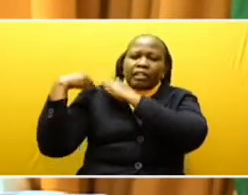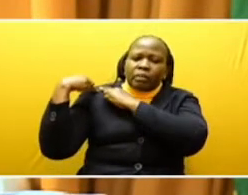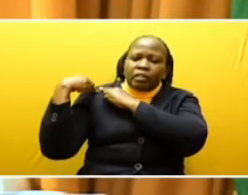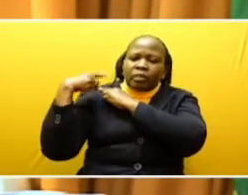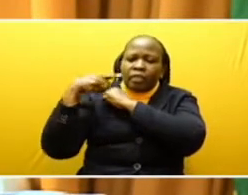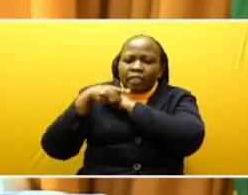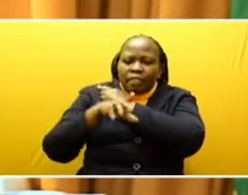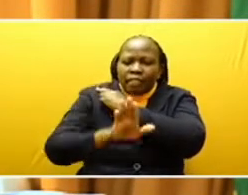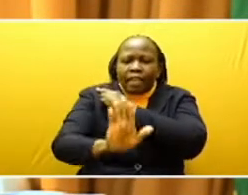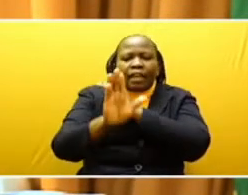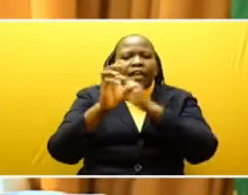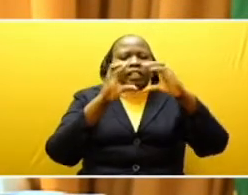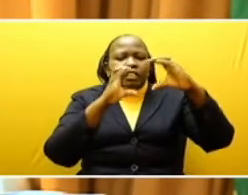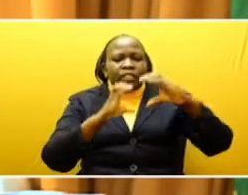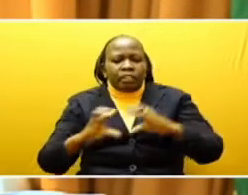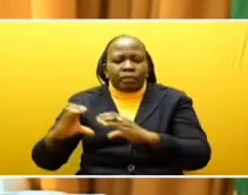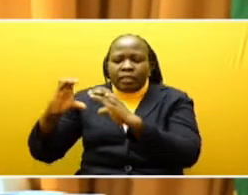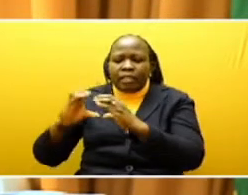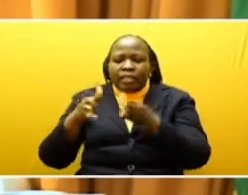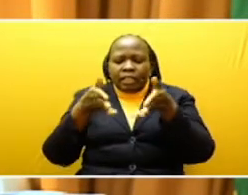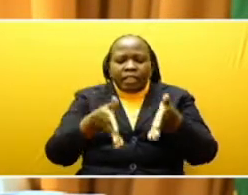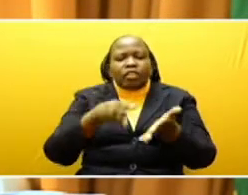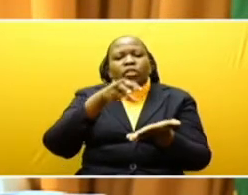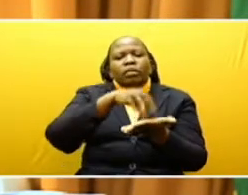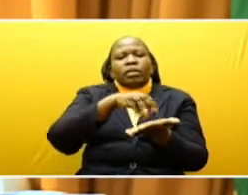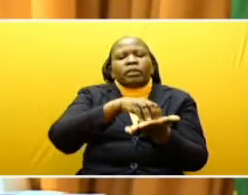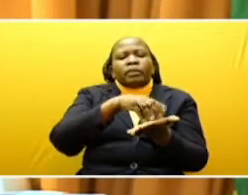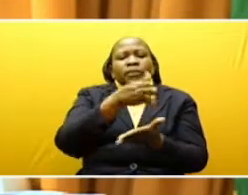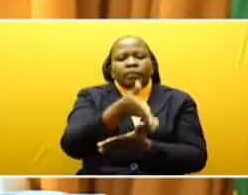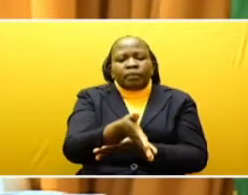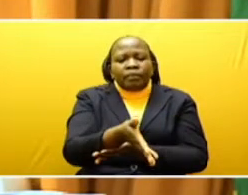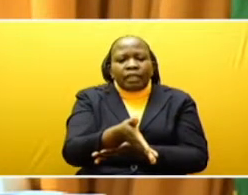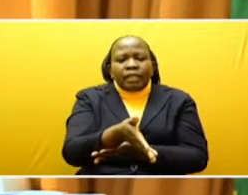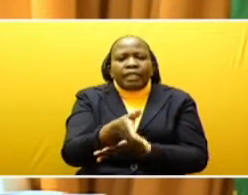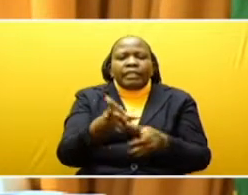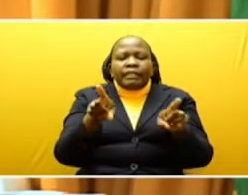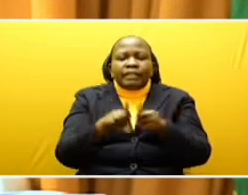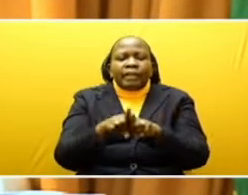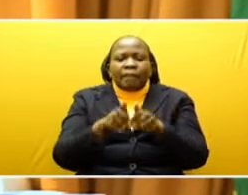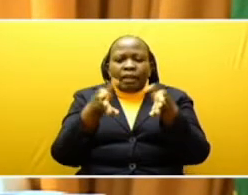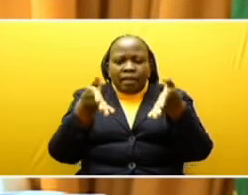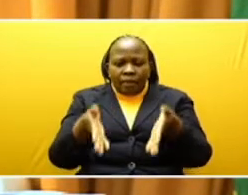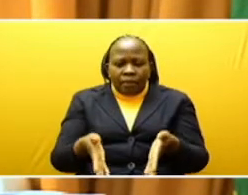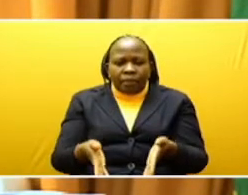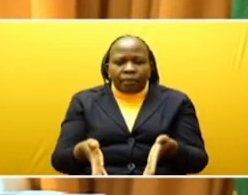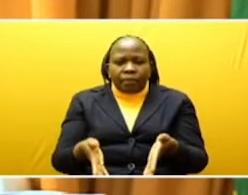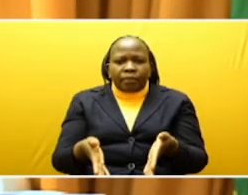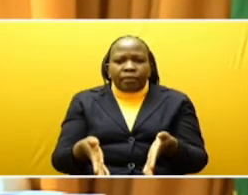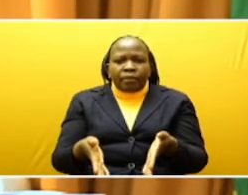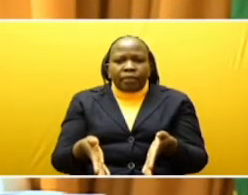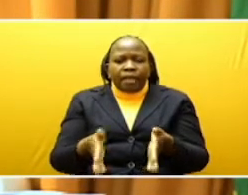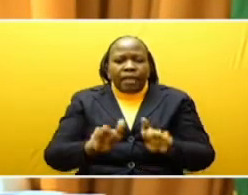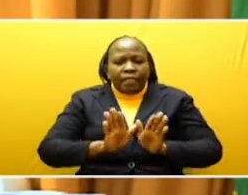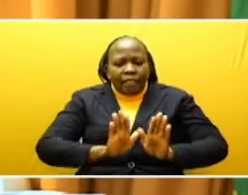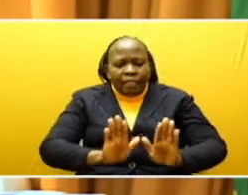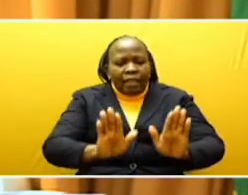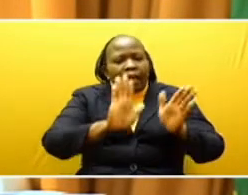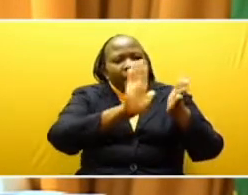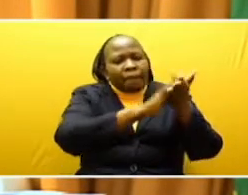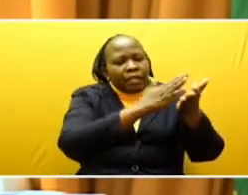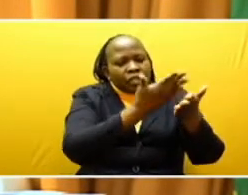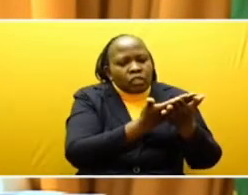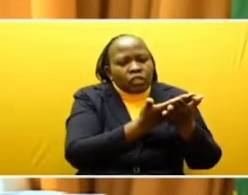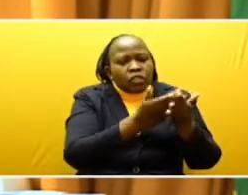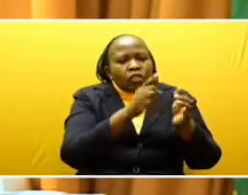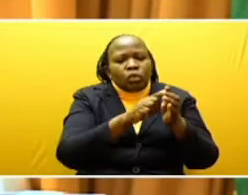dispute in these circumstances. As a result, the application to strike out